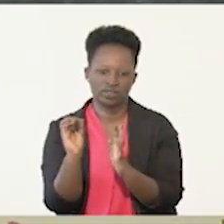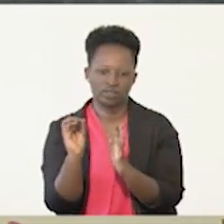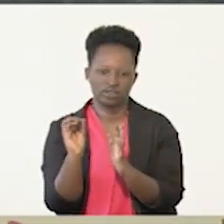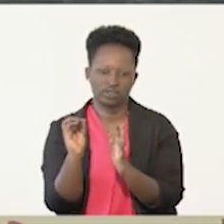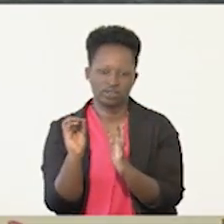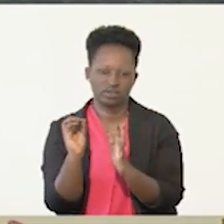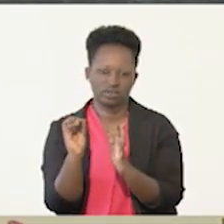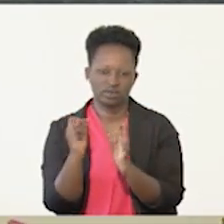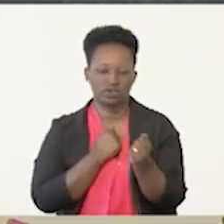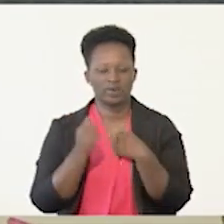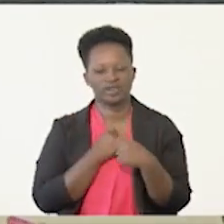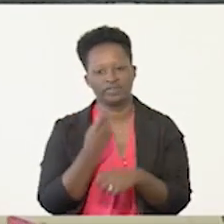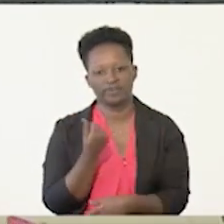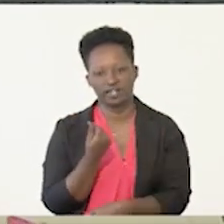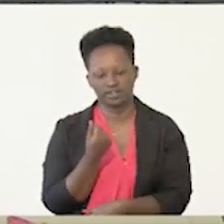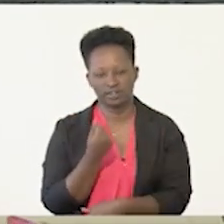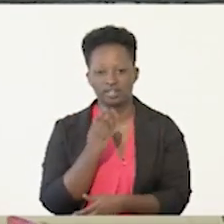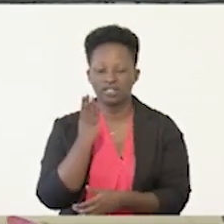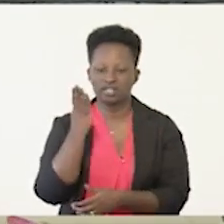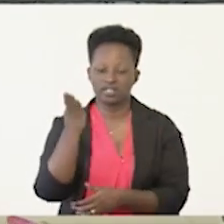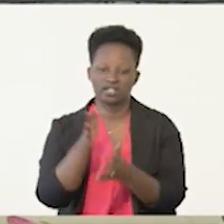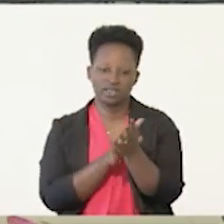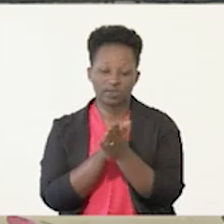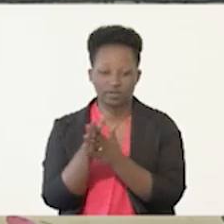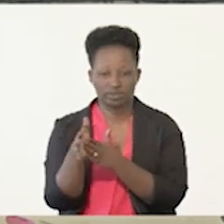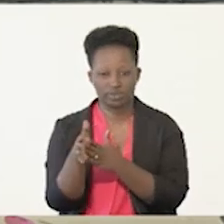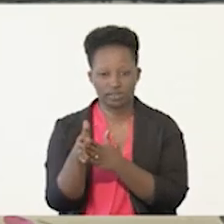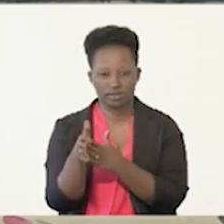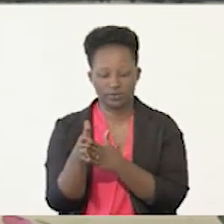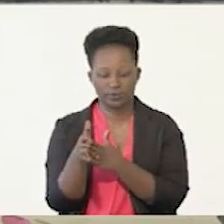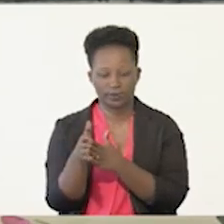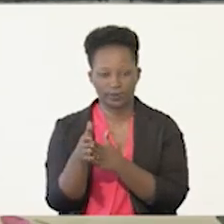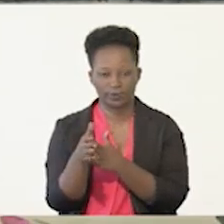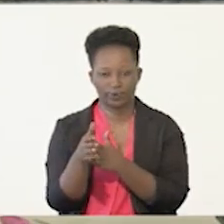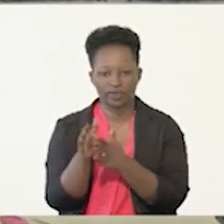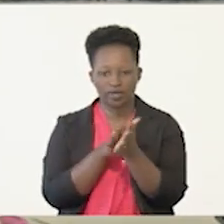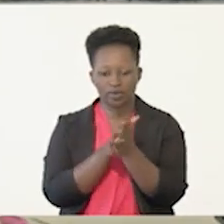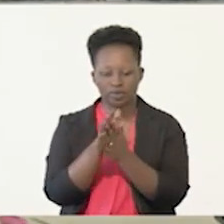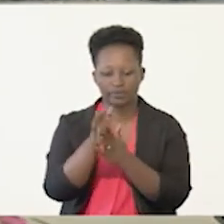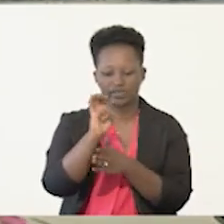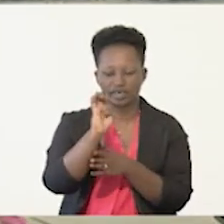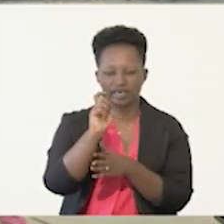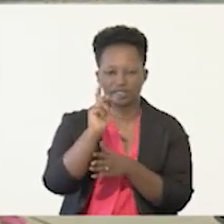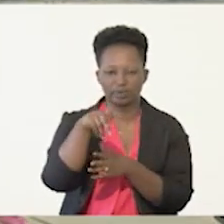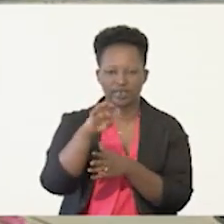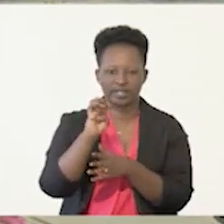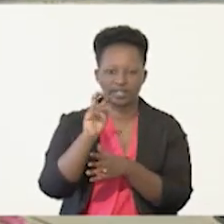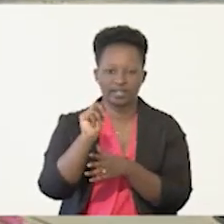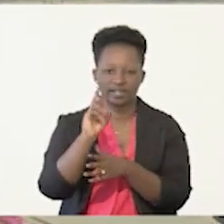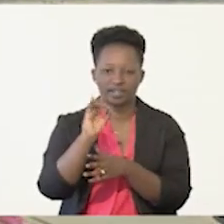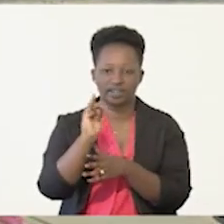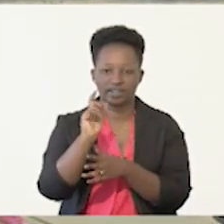1,400 Rwandan francs. So this will be the consumption expenditure for an individual whose income